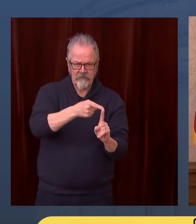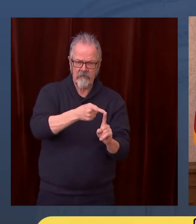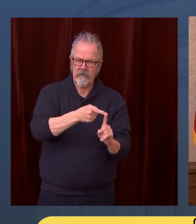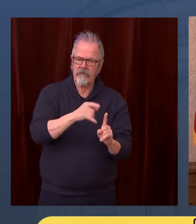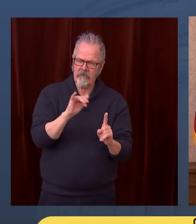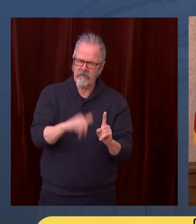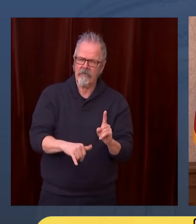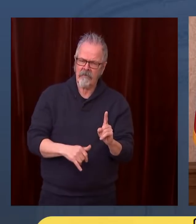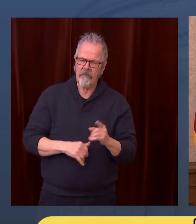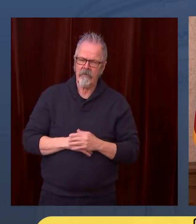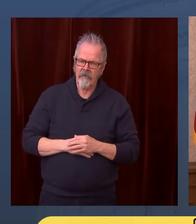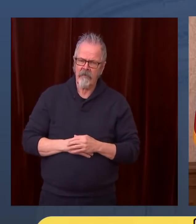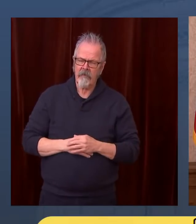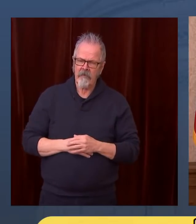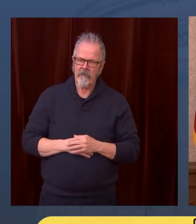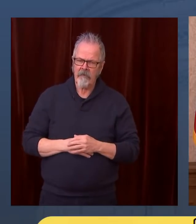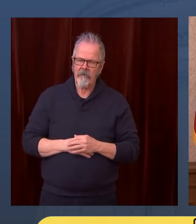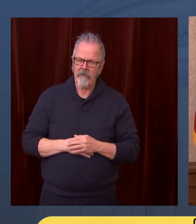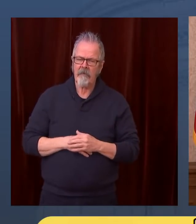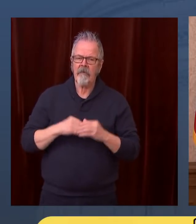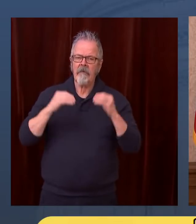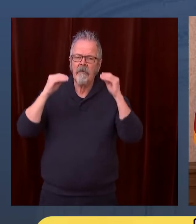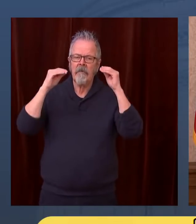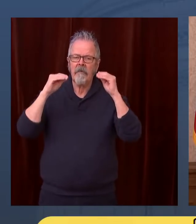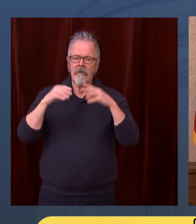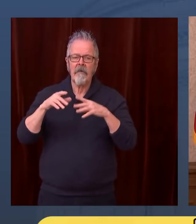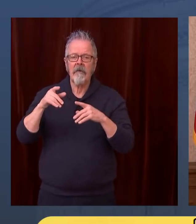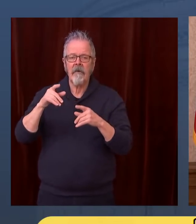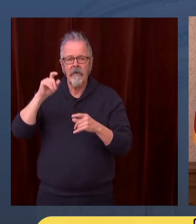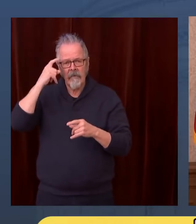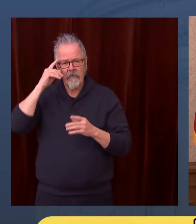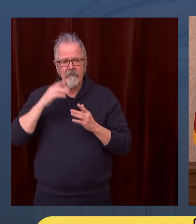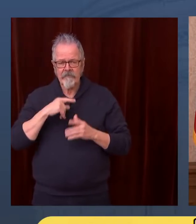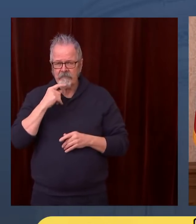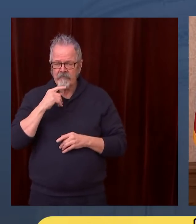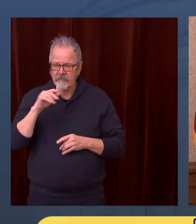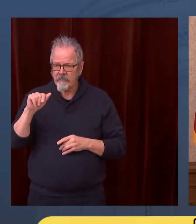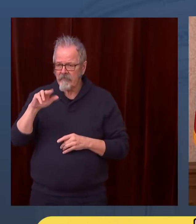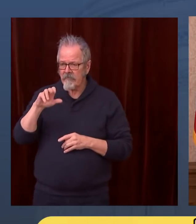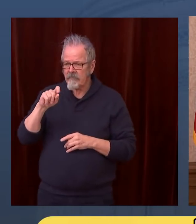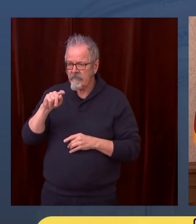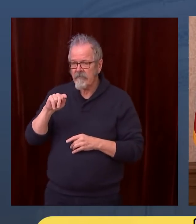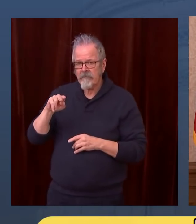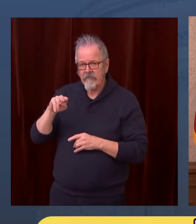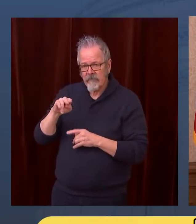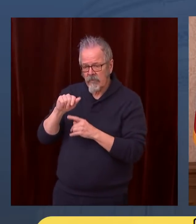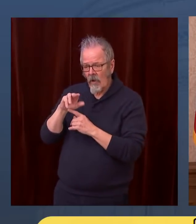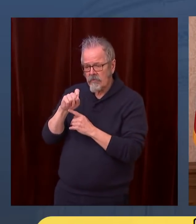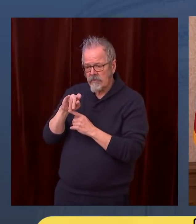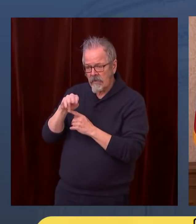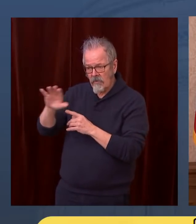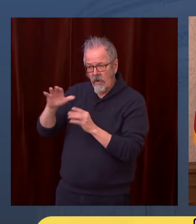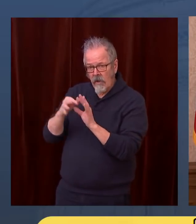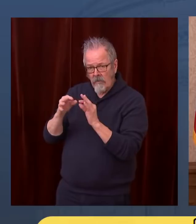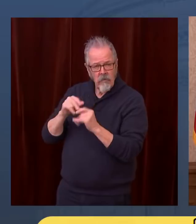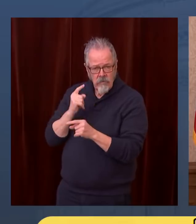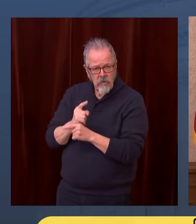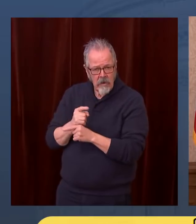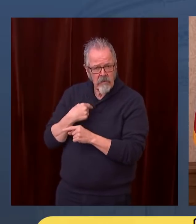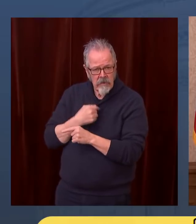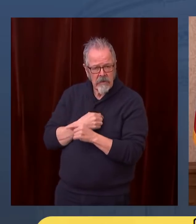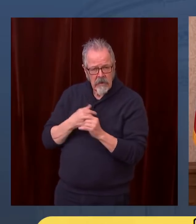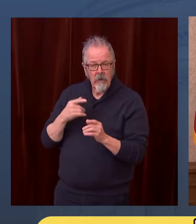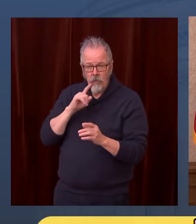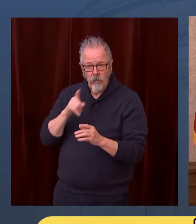Austin's question I want to note. It is correct. There are quite a number of things we can do and we have been doing